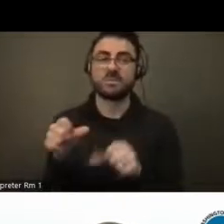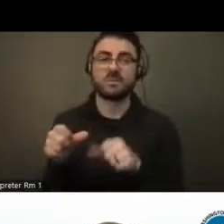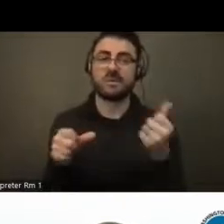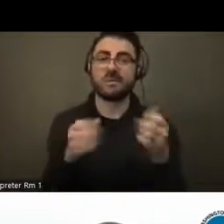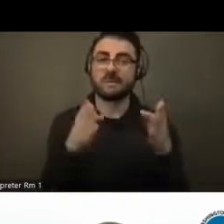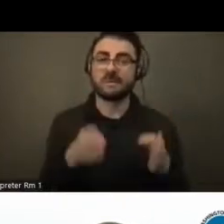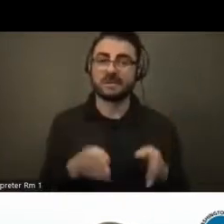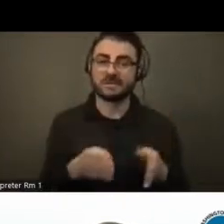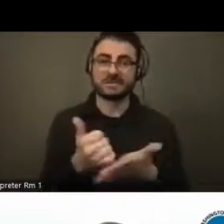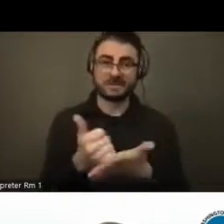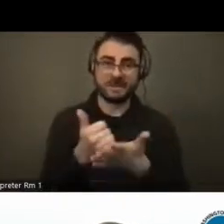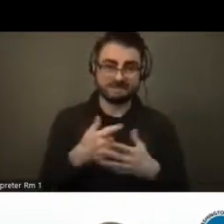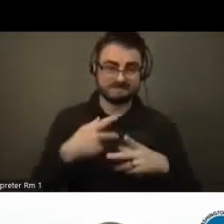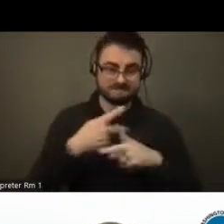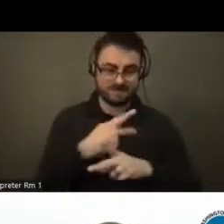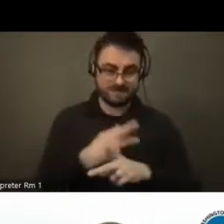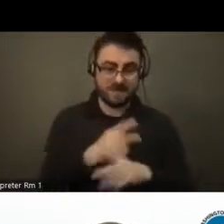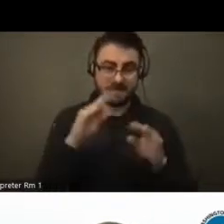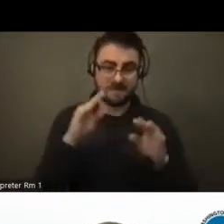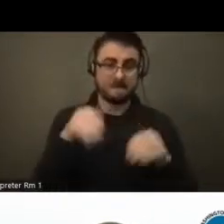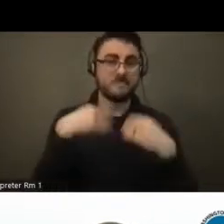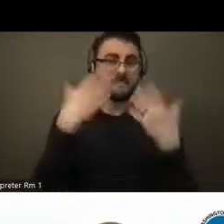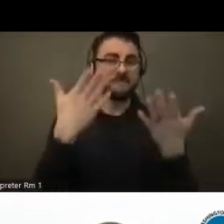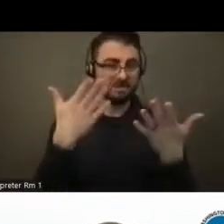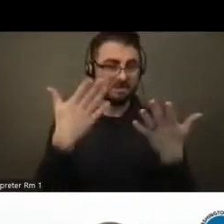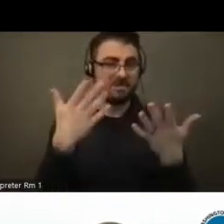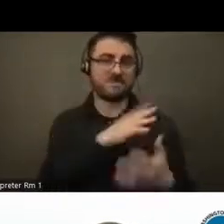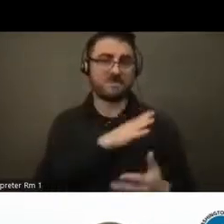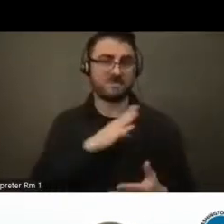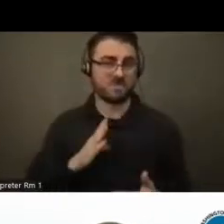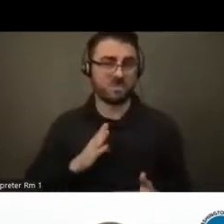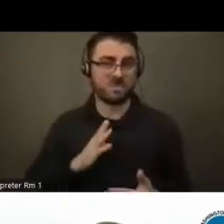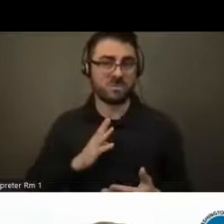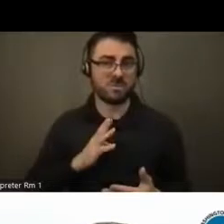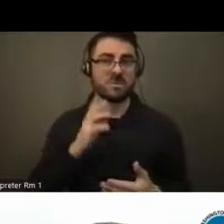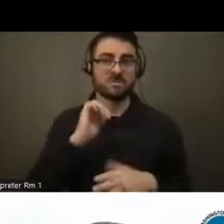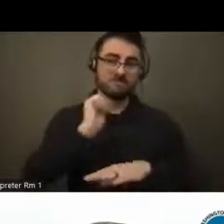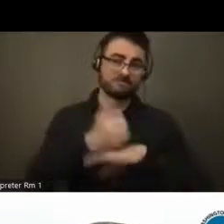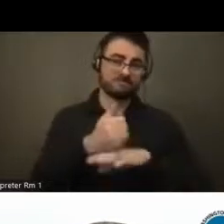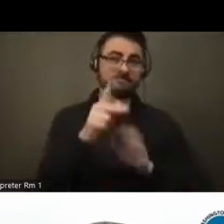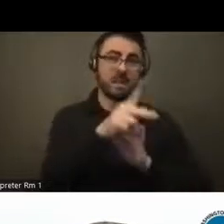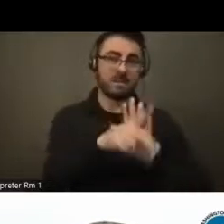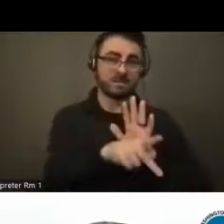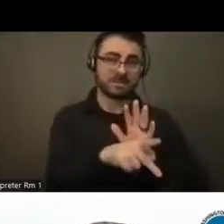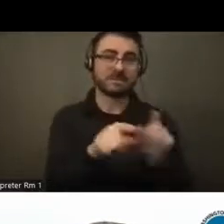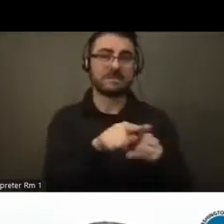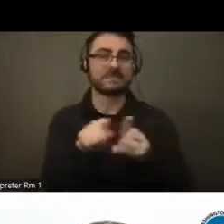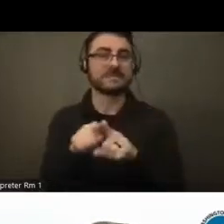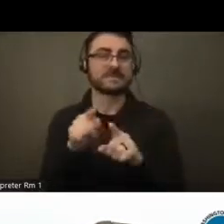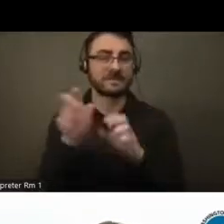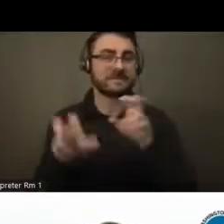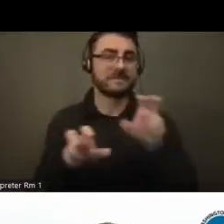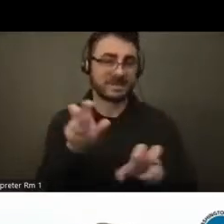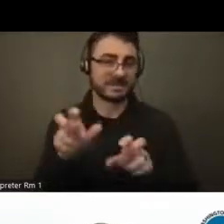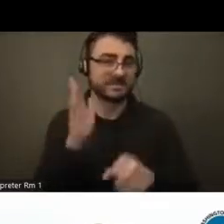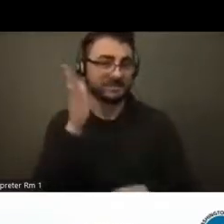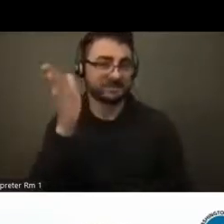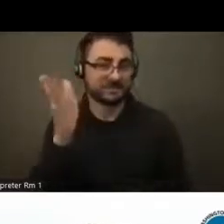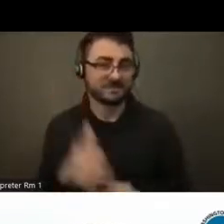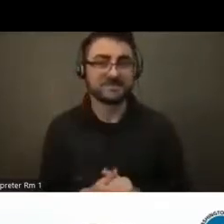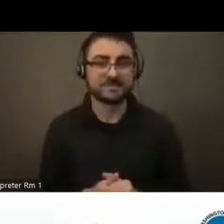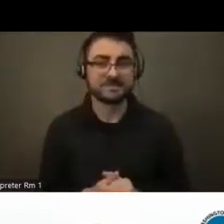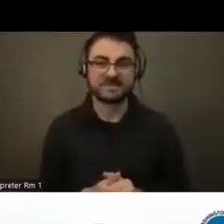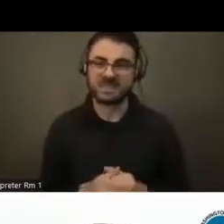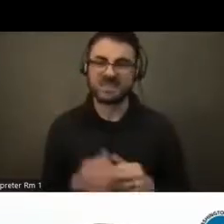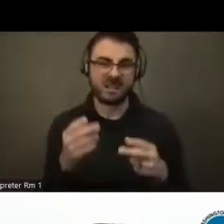and make proposals to the board for future policies as well as investments. So I'll leave it at that to keep it